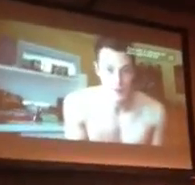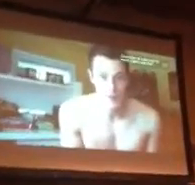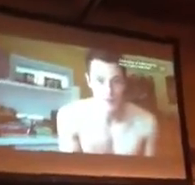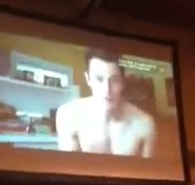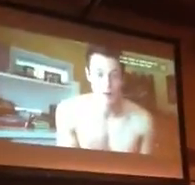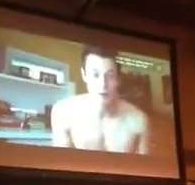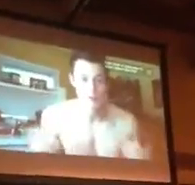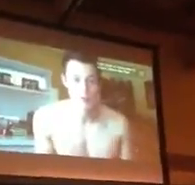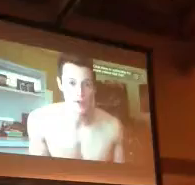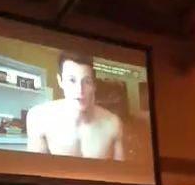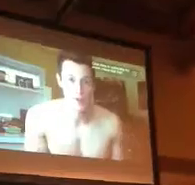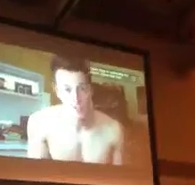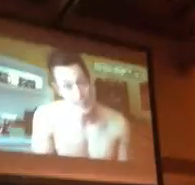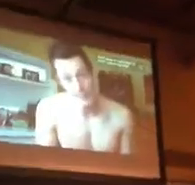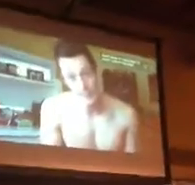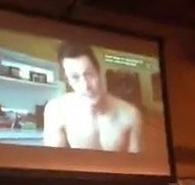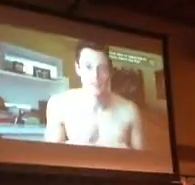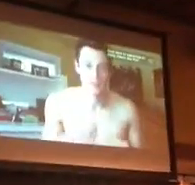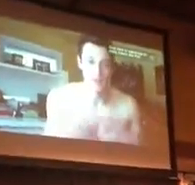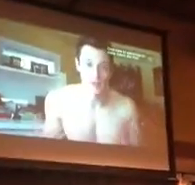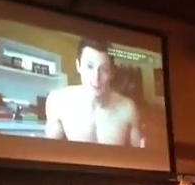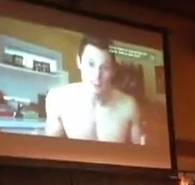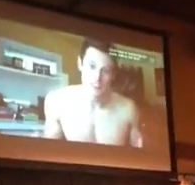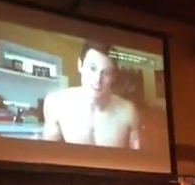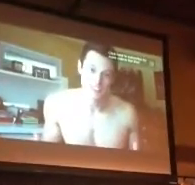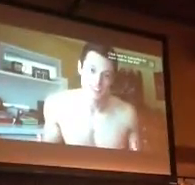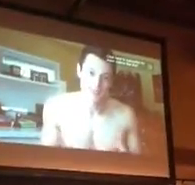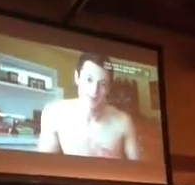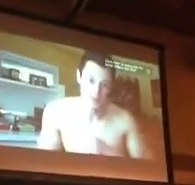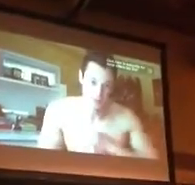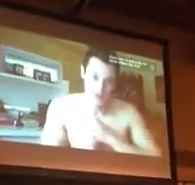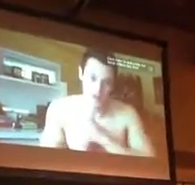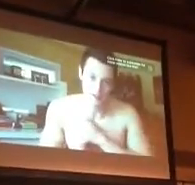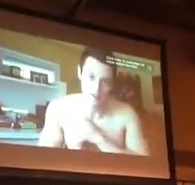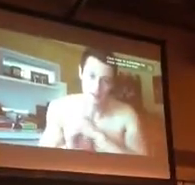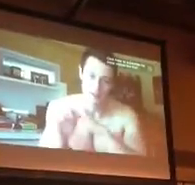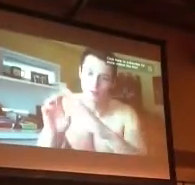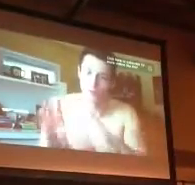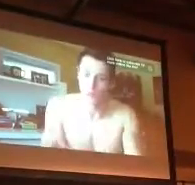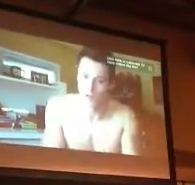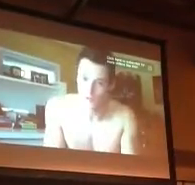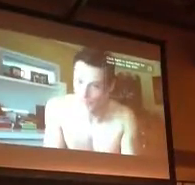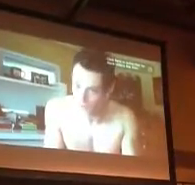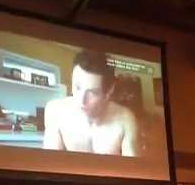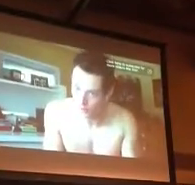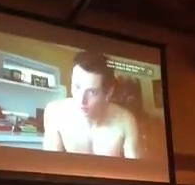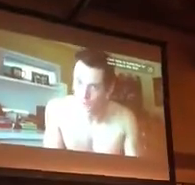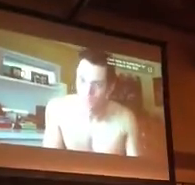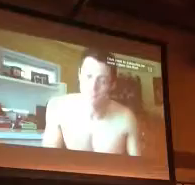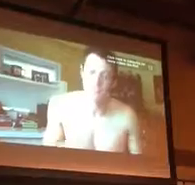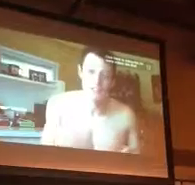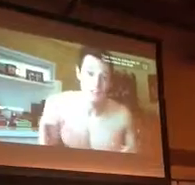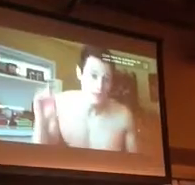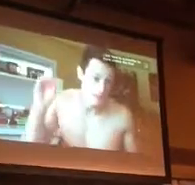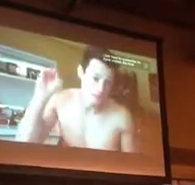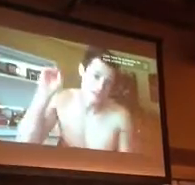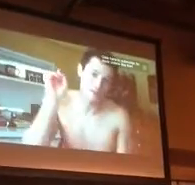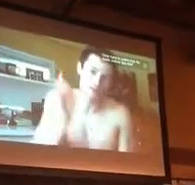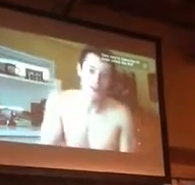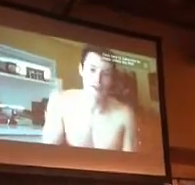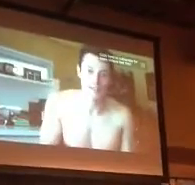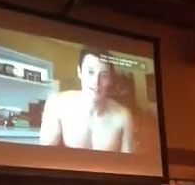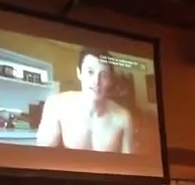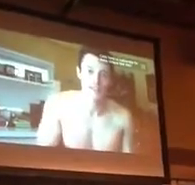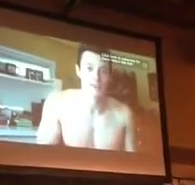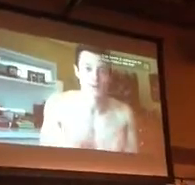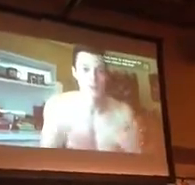to me was, Mom was concerned you're going to get AIDS. The reality is that all sexually active people, or intravenous drug users, need to be concerned